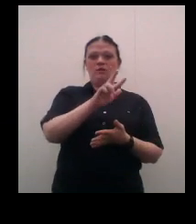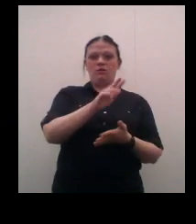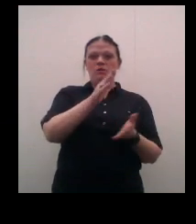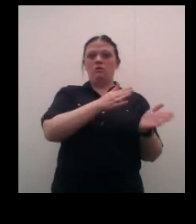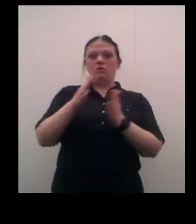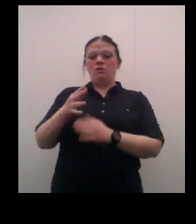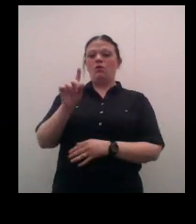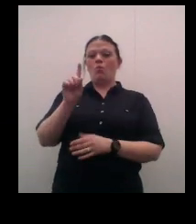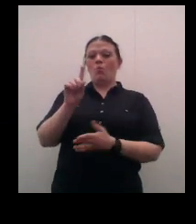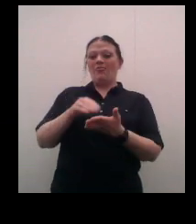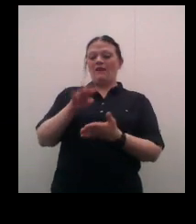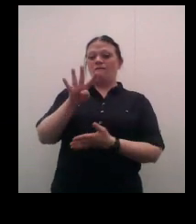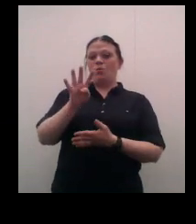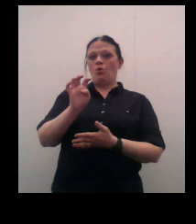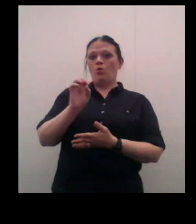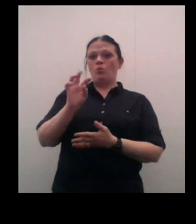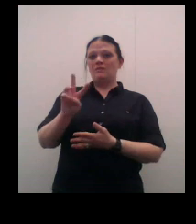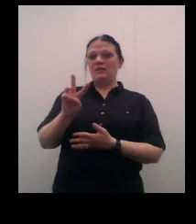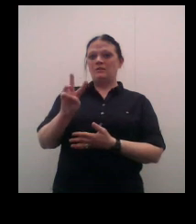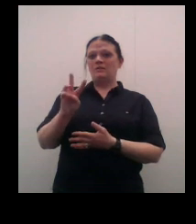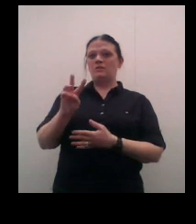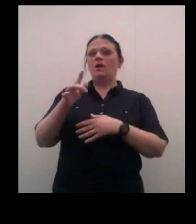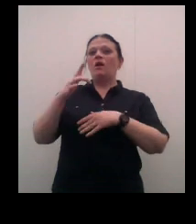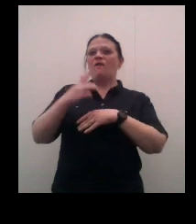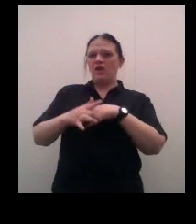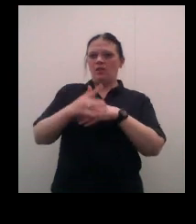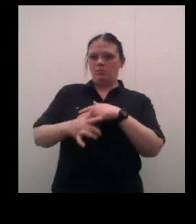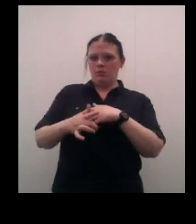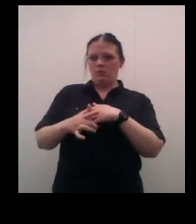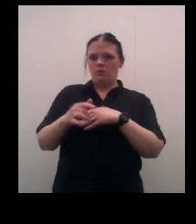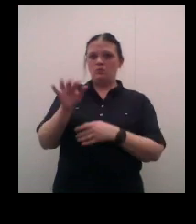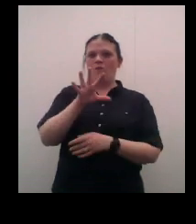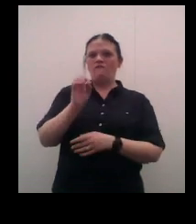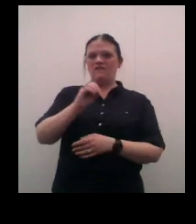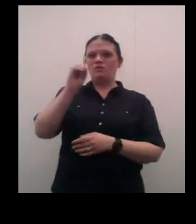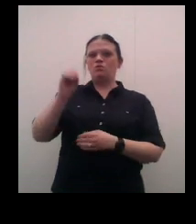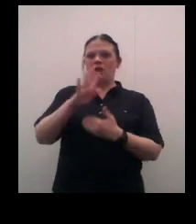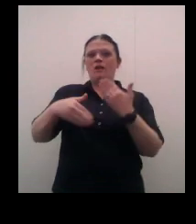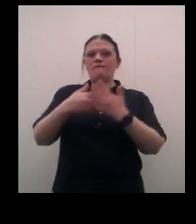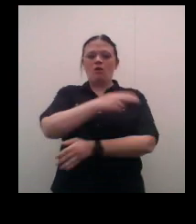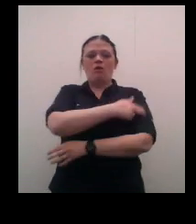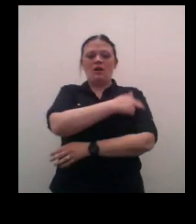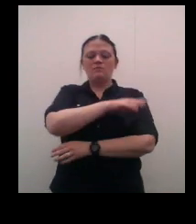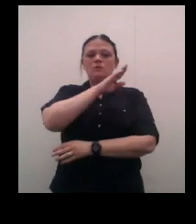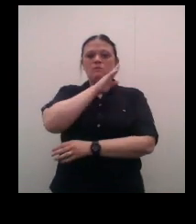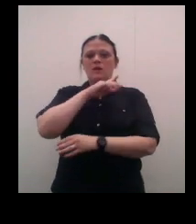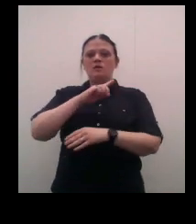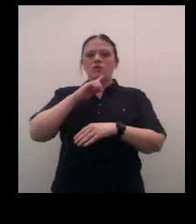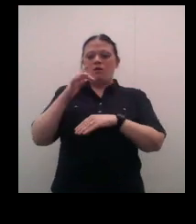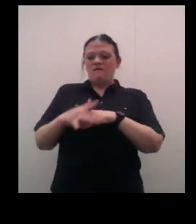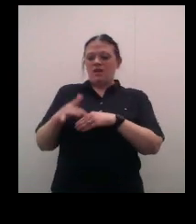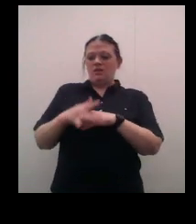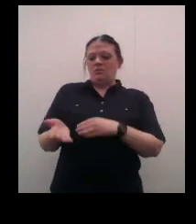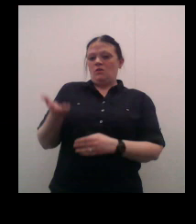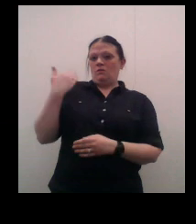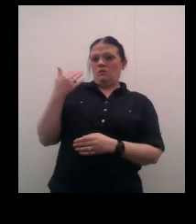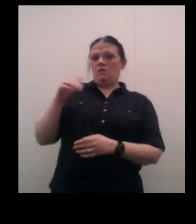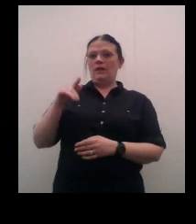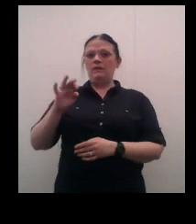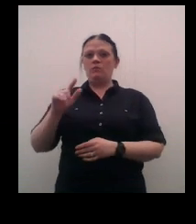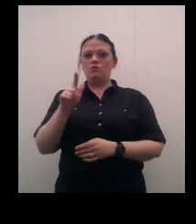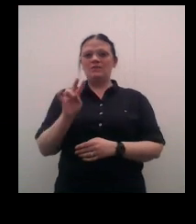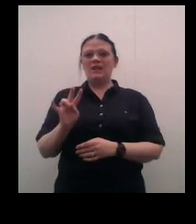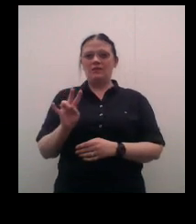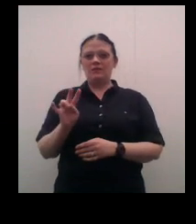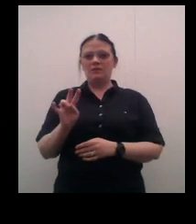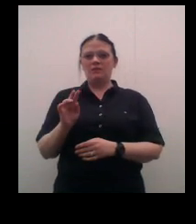1,406 of them were available, or about 50% of all hospital beds were available on April 27th. And then when